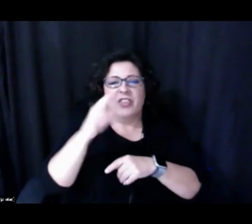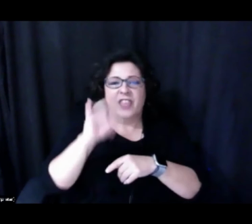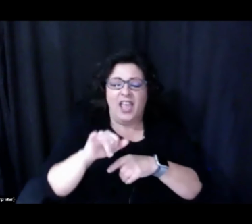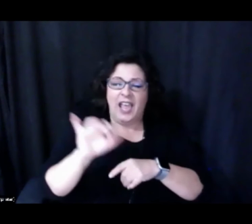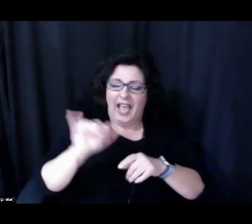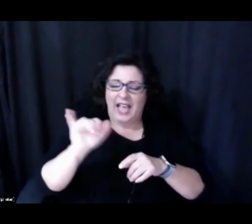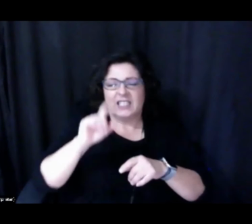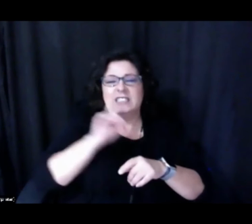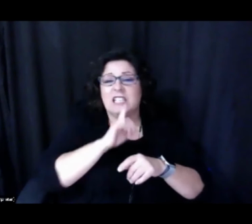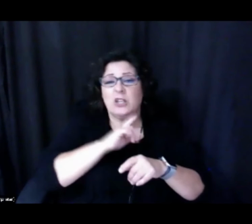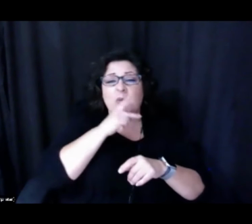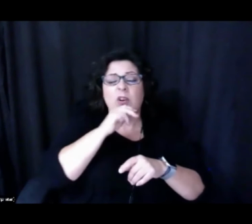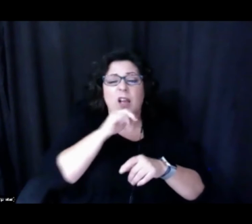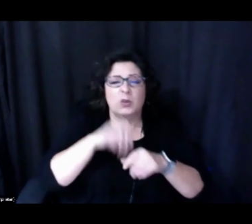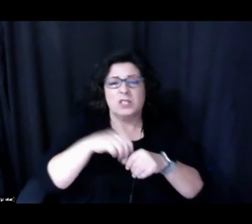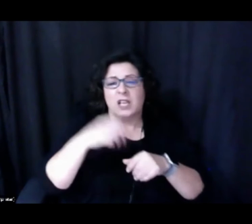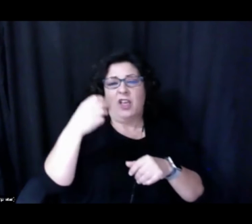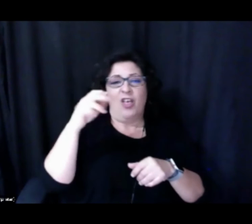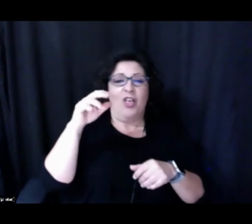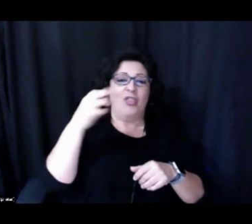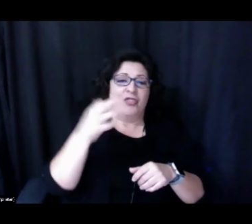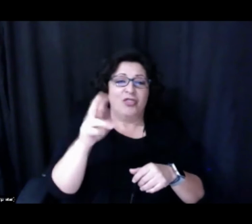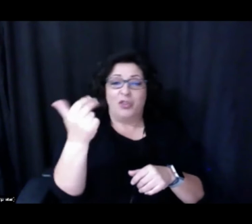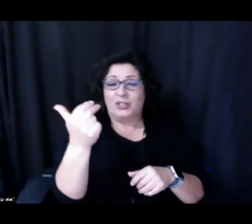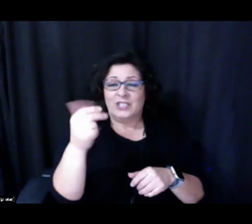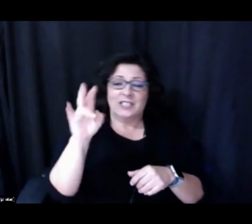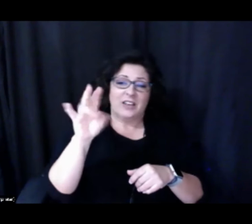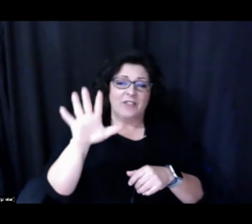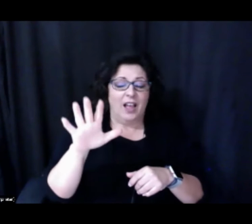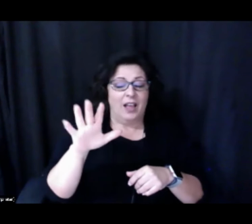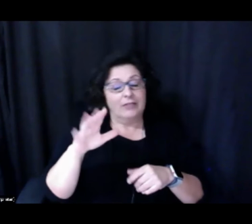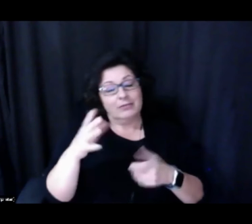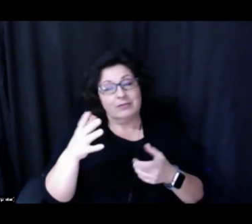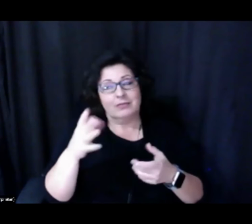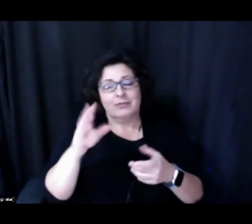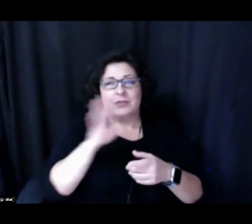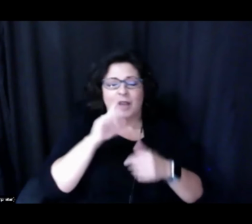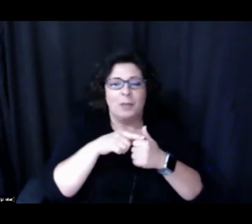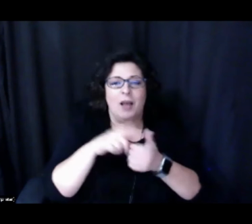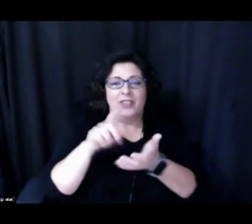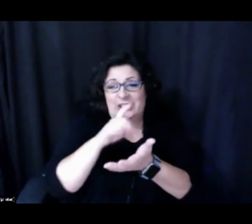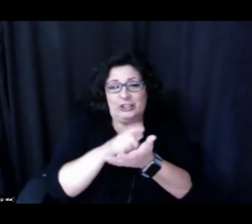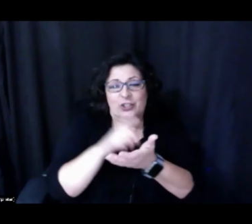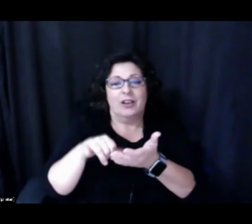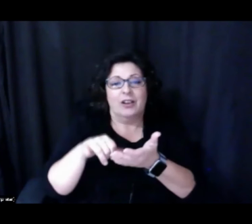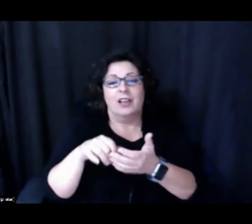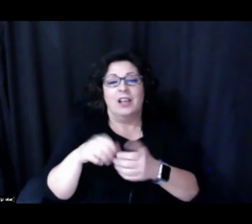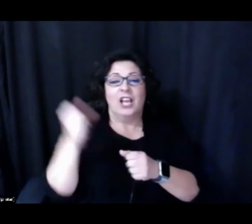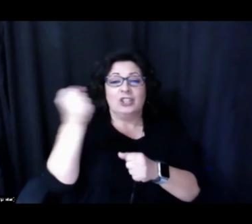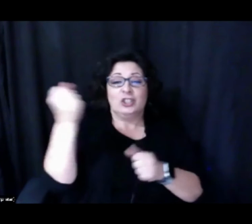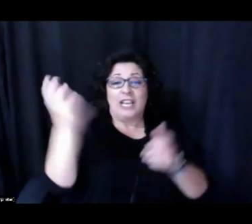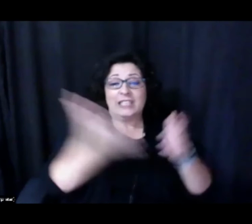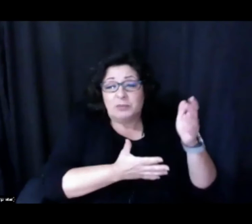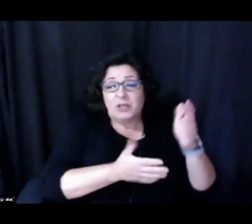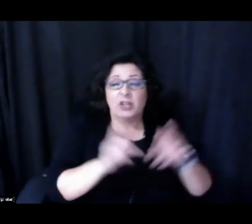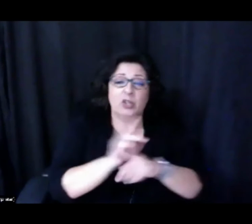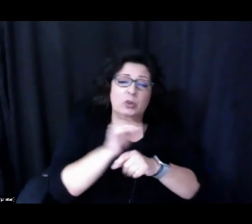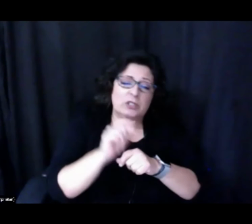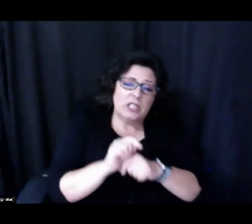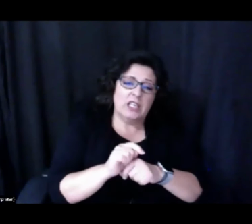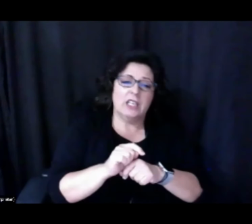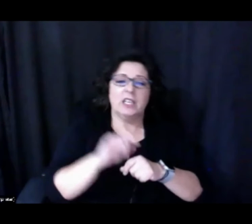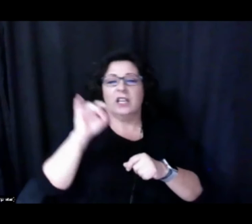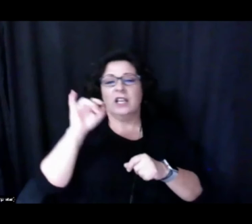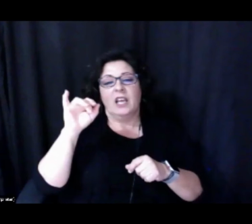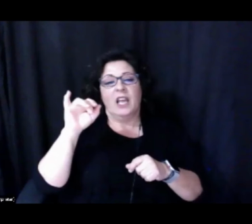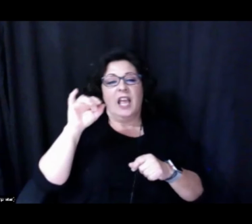was in 1375, according to the Oxford English Dictionary. Shakespeare's used it, Jane Austen's used it, Emily